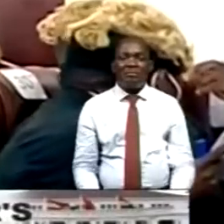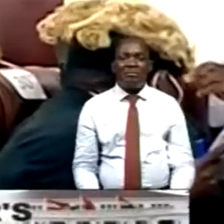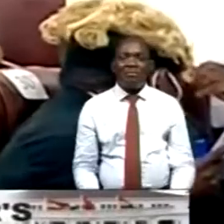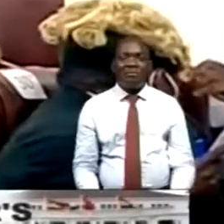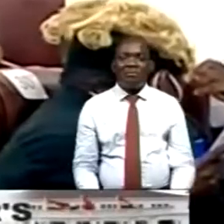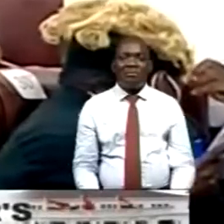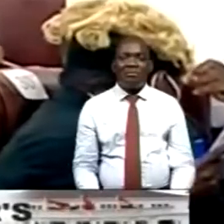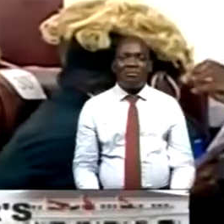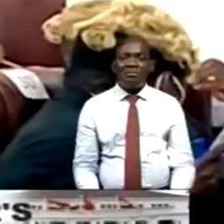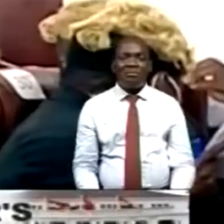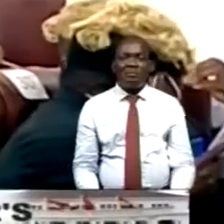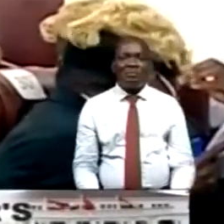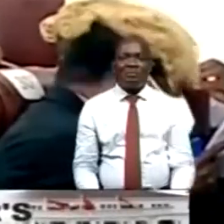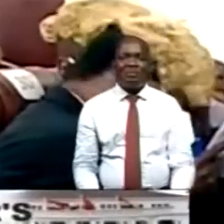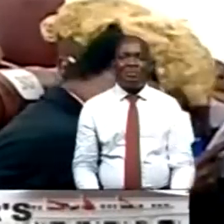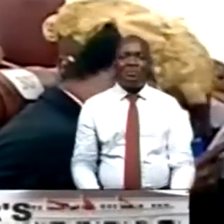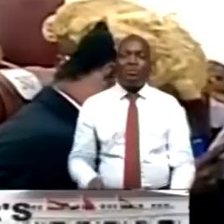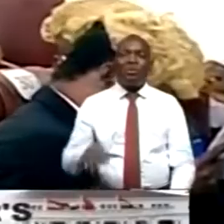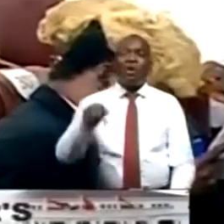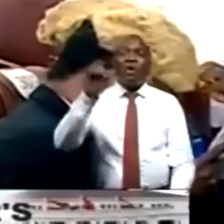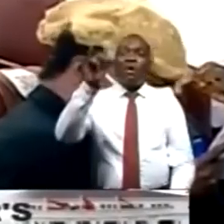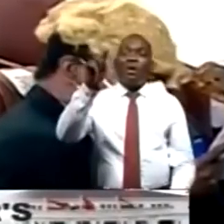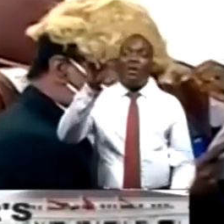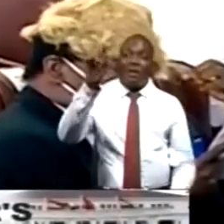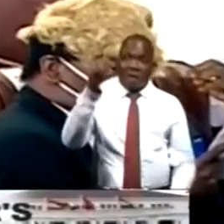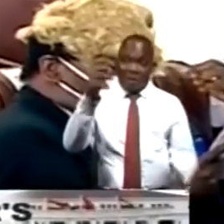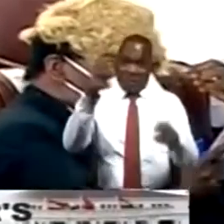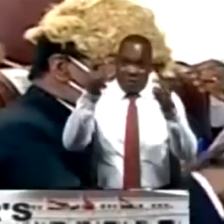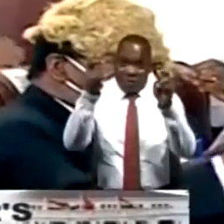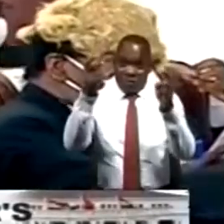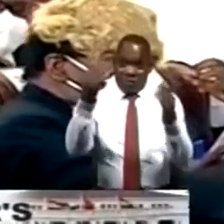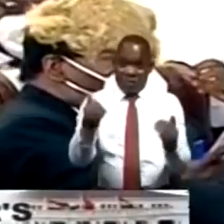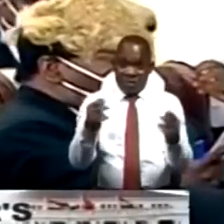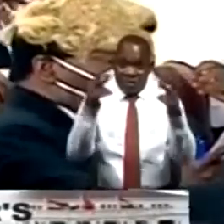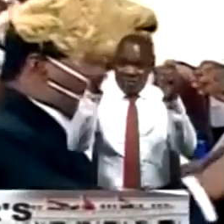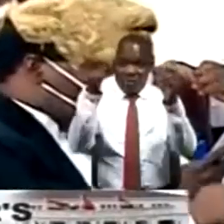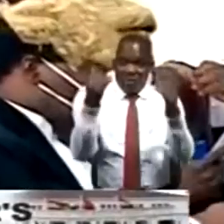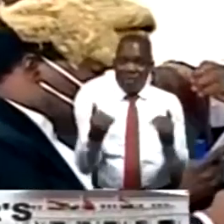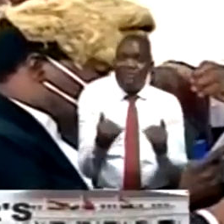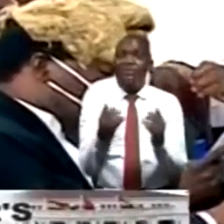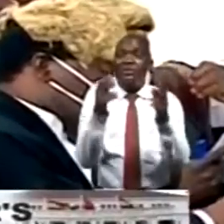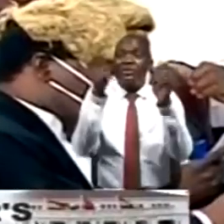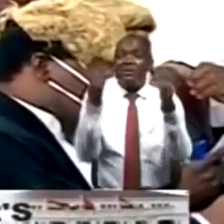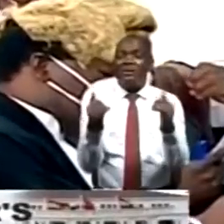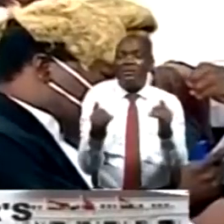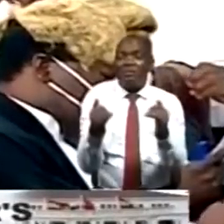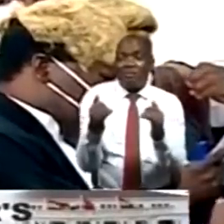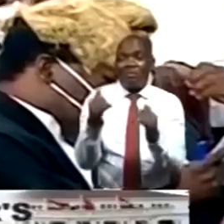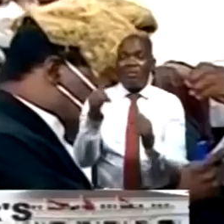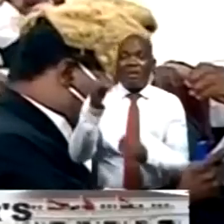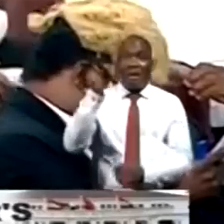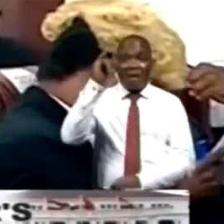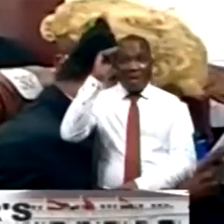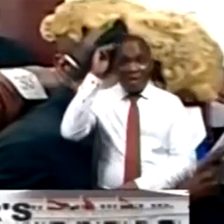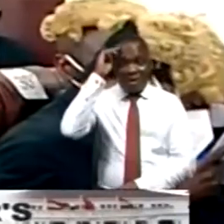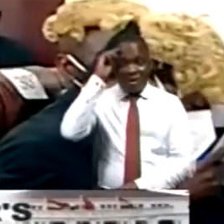Yes, my lord, now the issue that we have at hand is that the petitioner